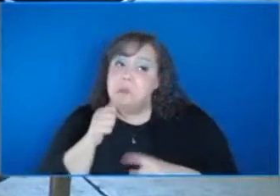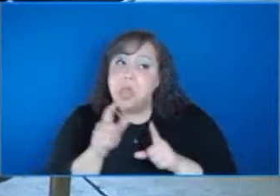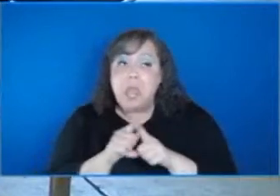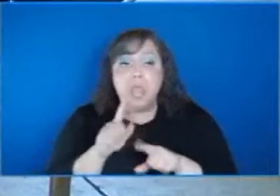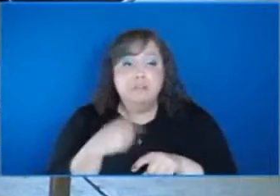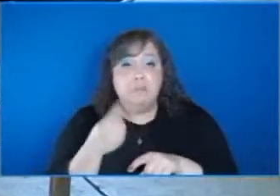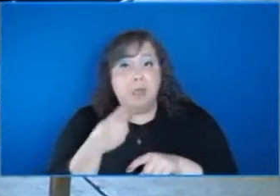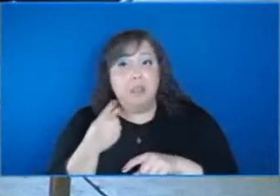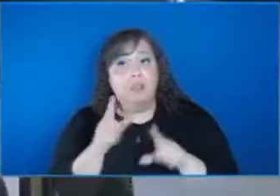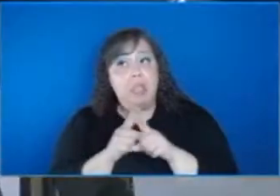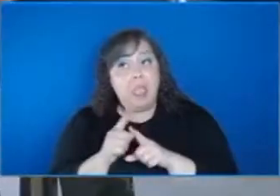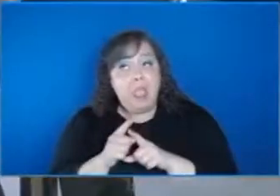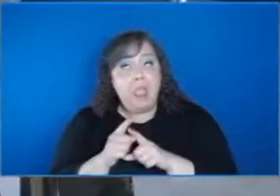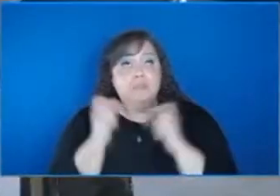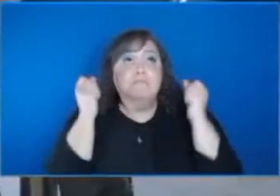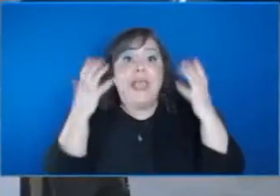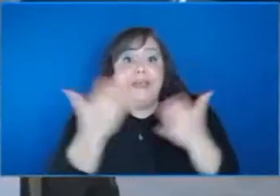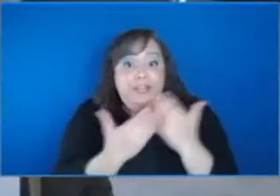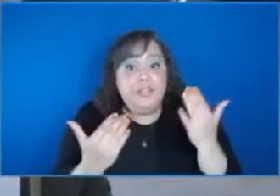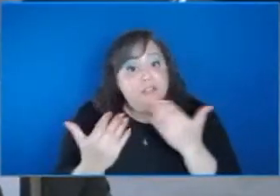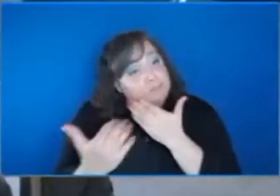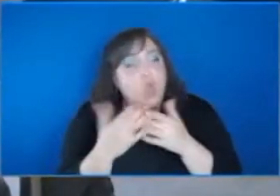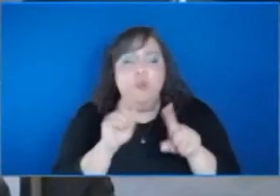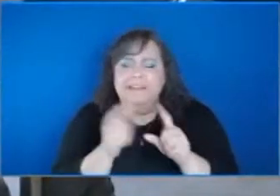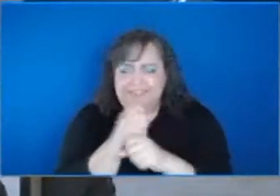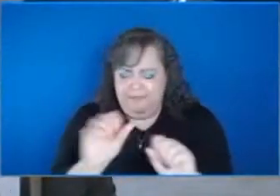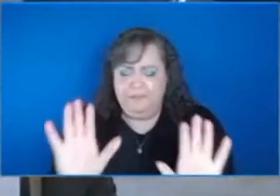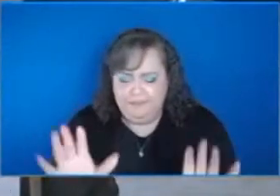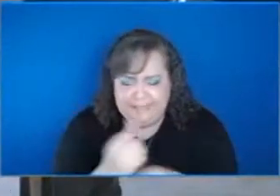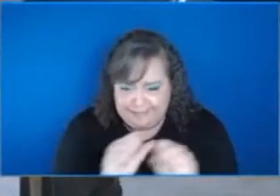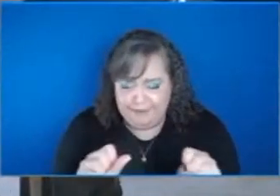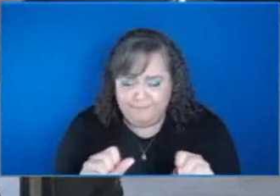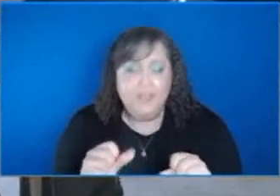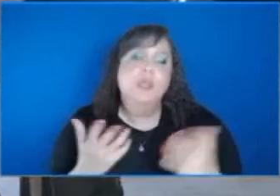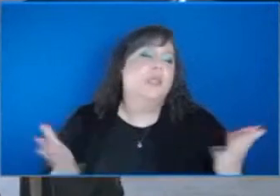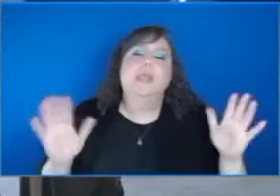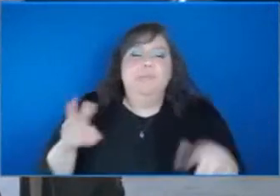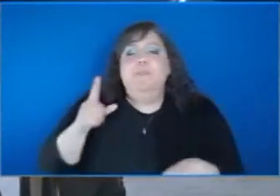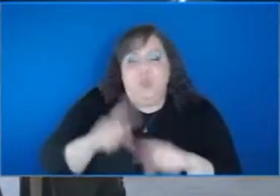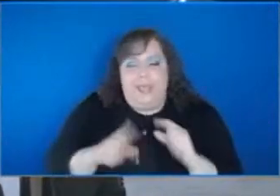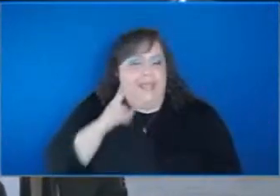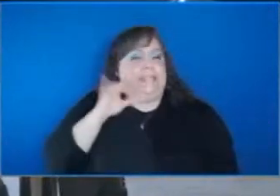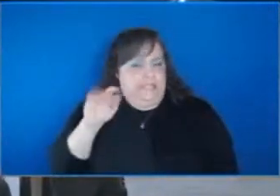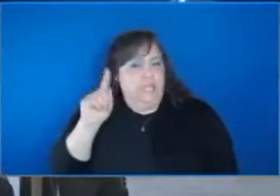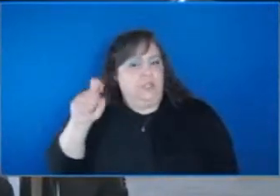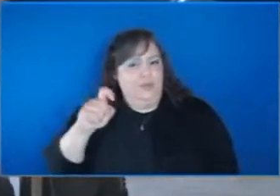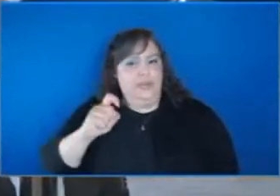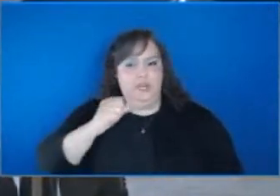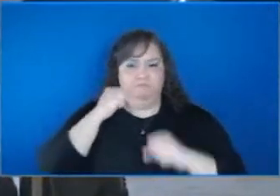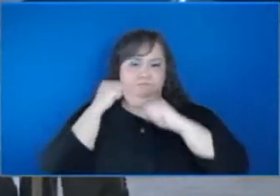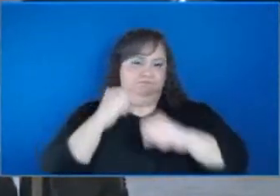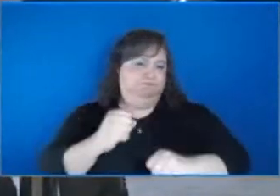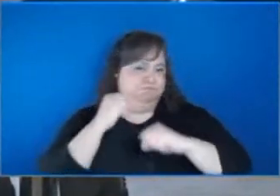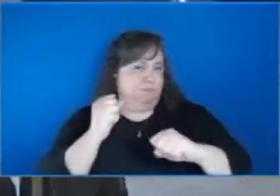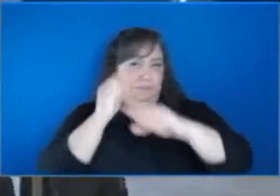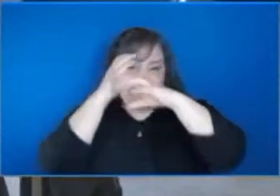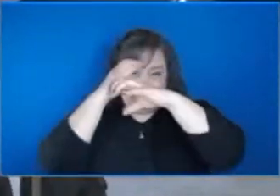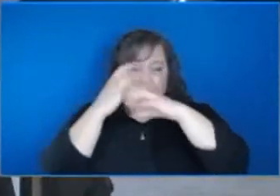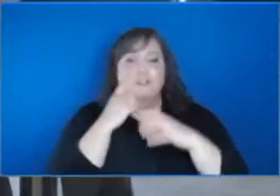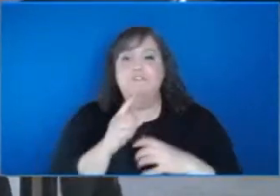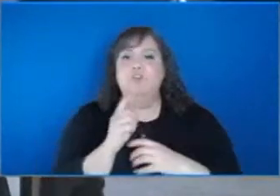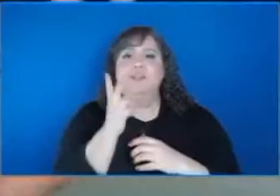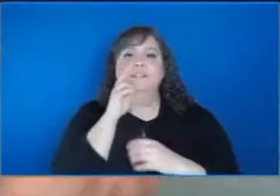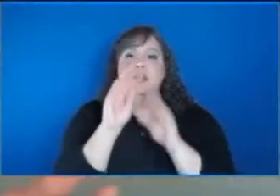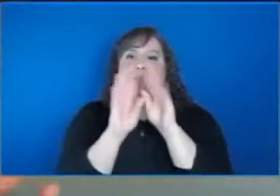close in the things, but very safe. You won't be able to see it. You need some powerful telescopes to even be able to see how the brightness changes with time.